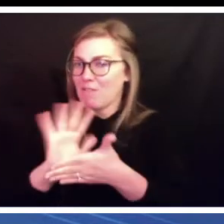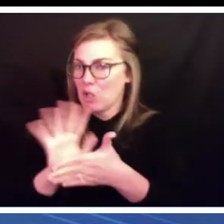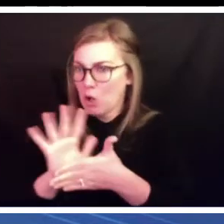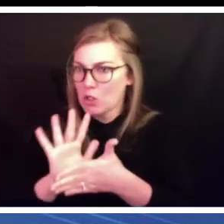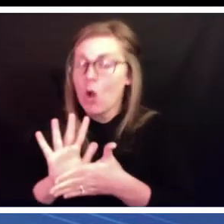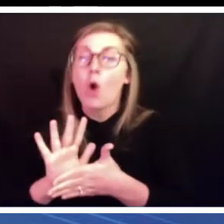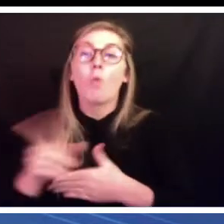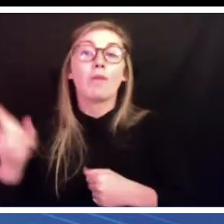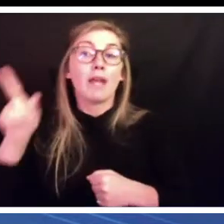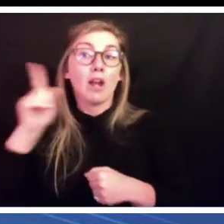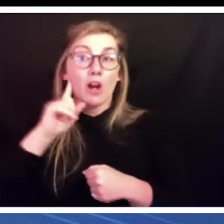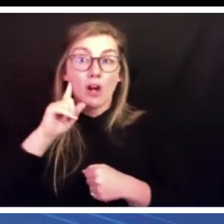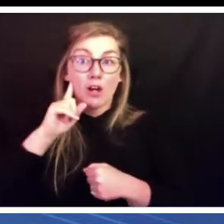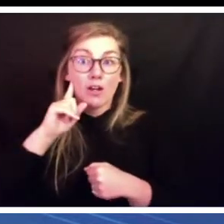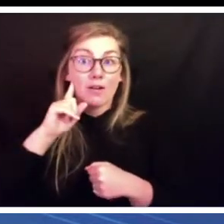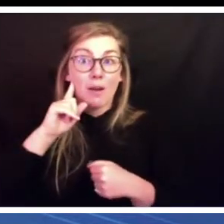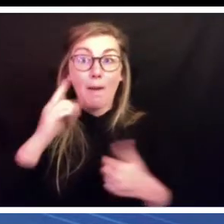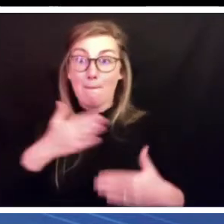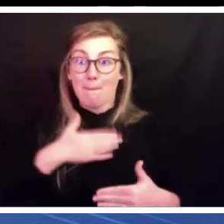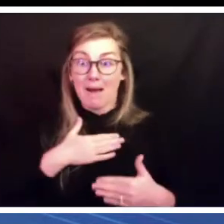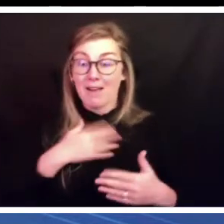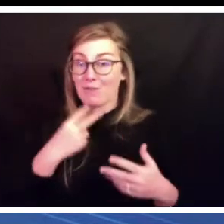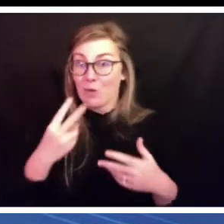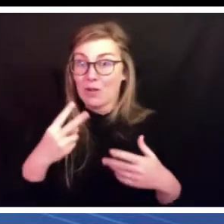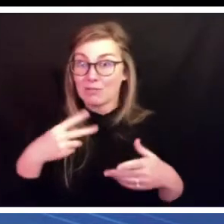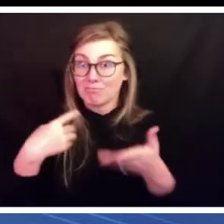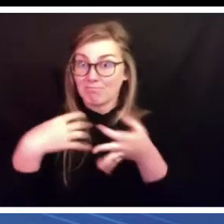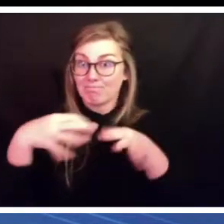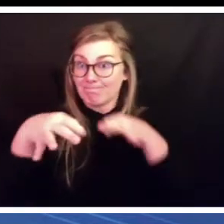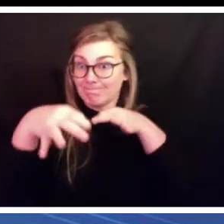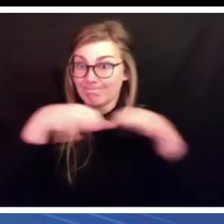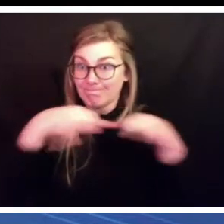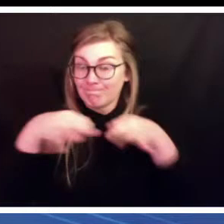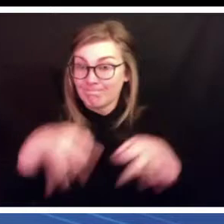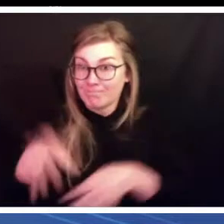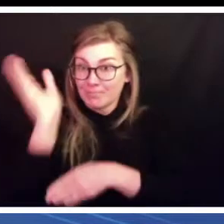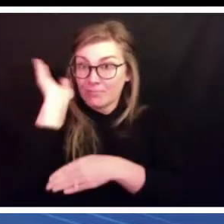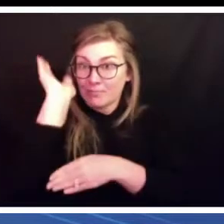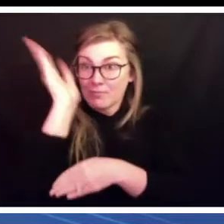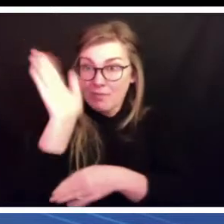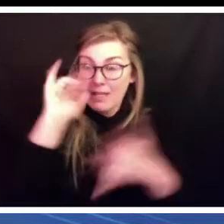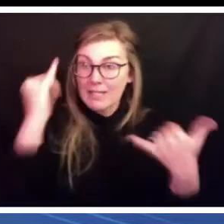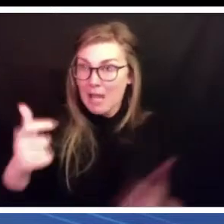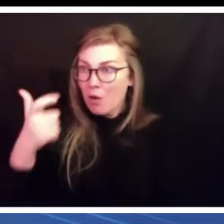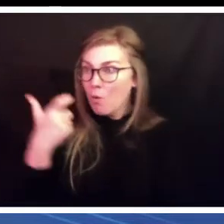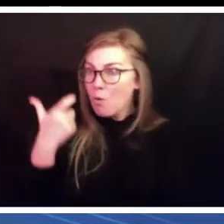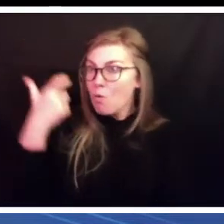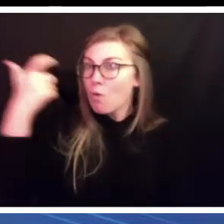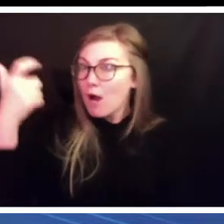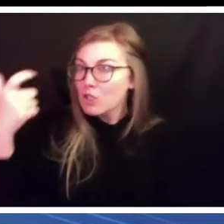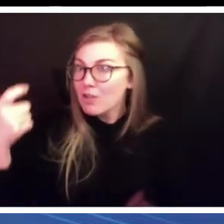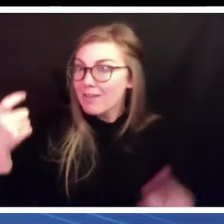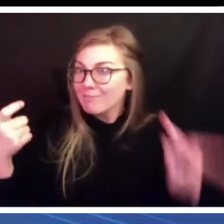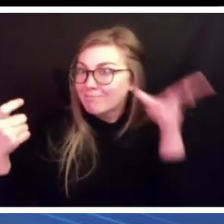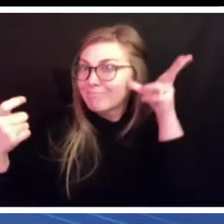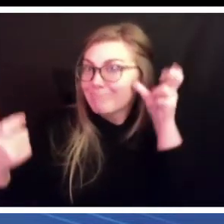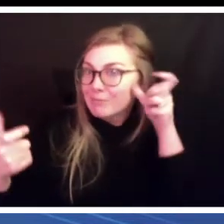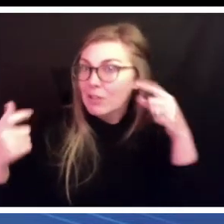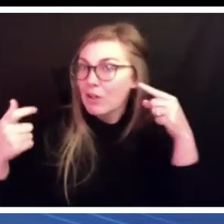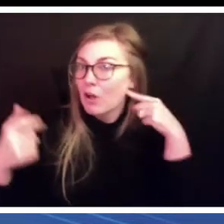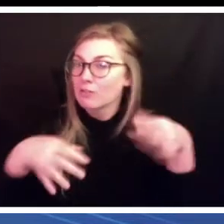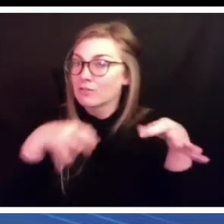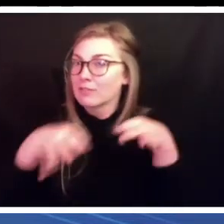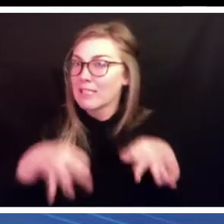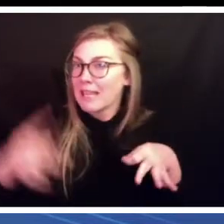about it, then they heard the voice narrating it. It all came together. It was a connect. It wasn't a disconnect. It was a connect. That's so interesting to